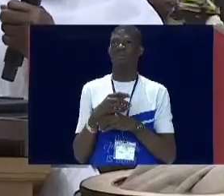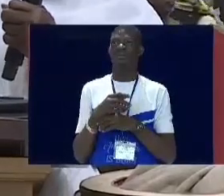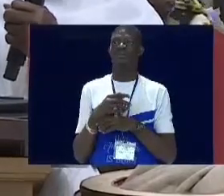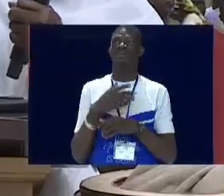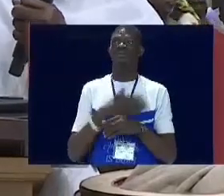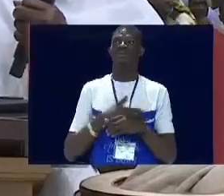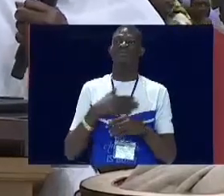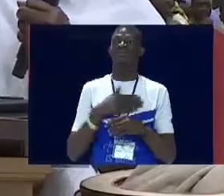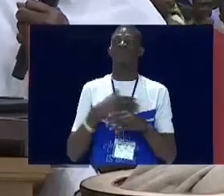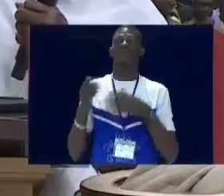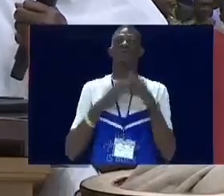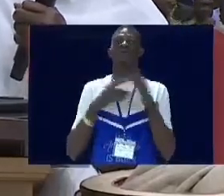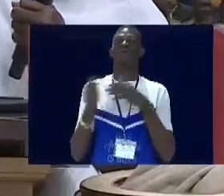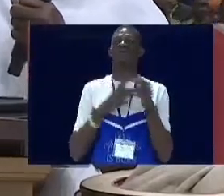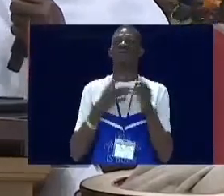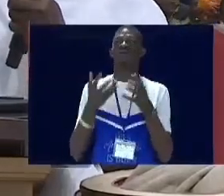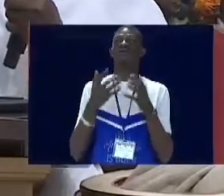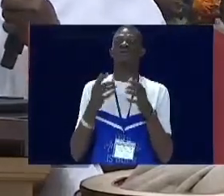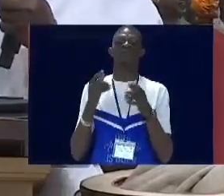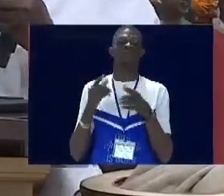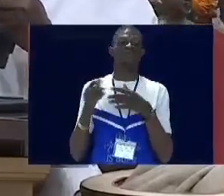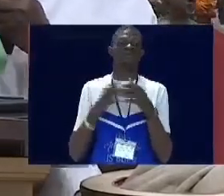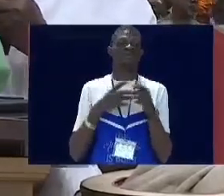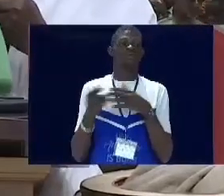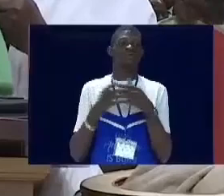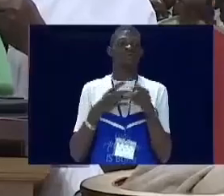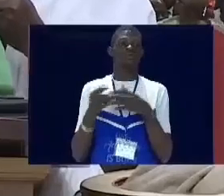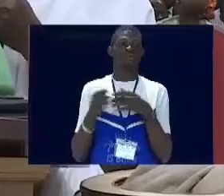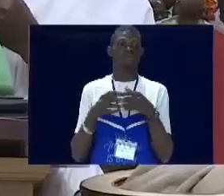please, whatever you want anointed,